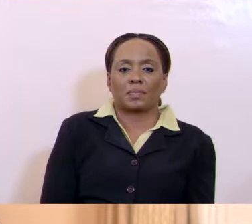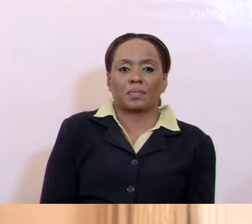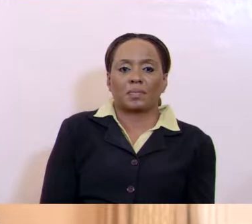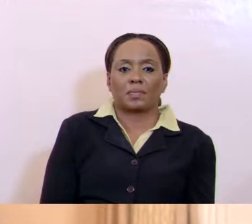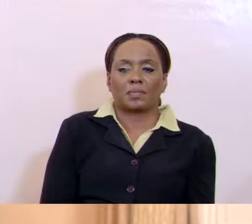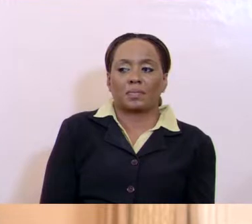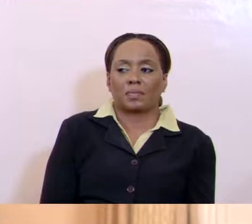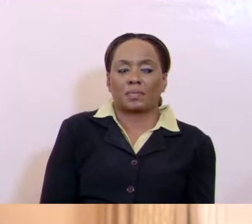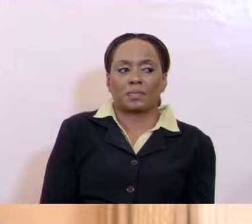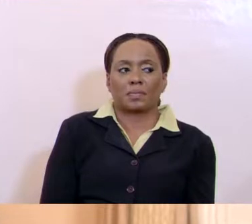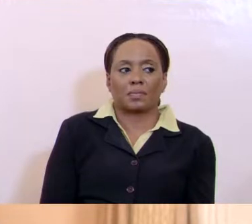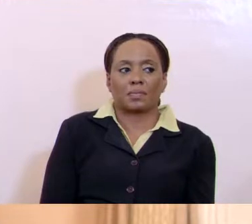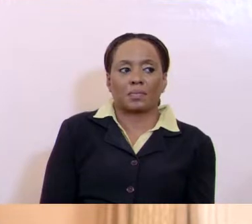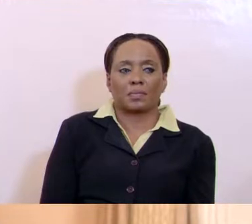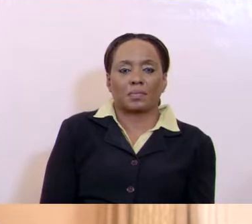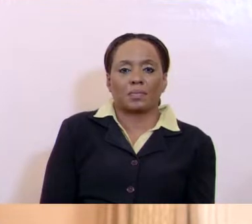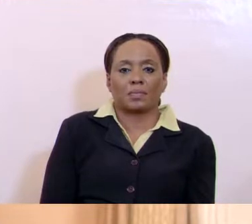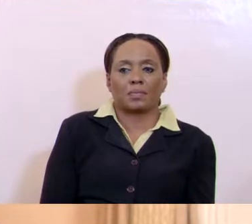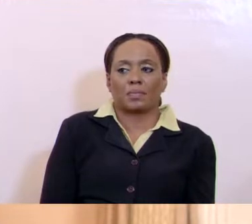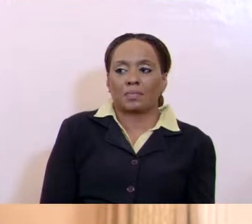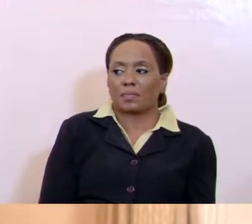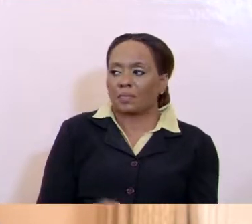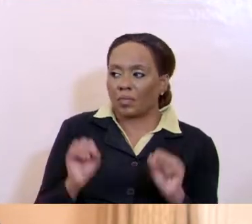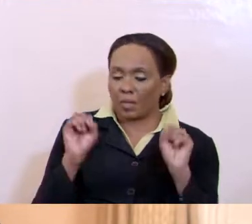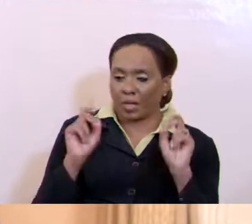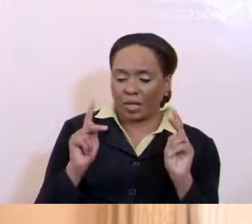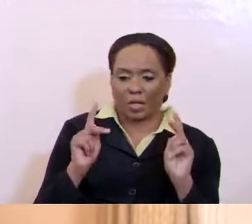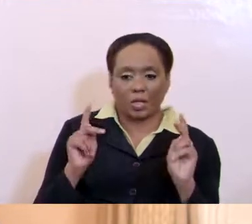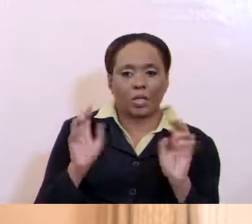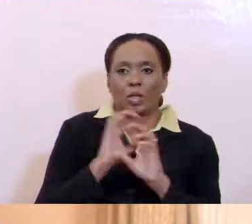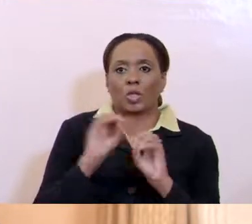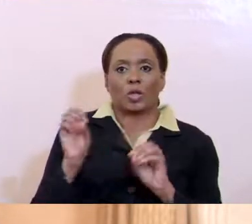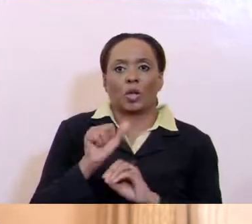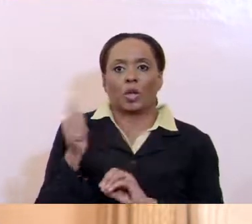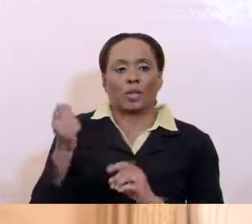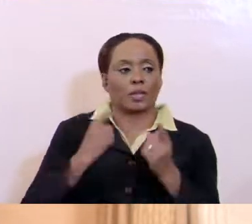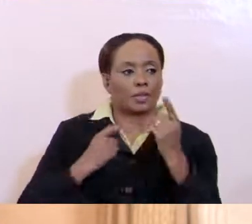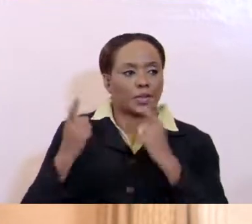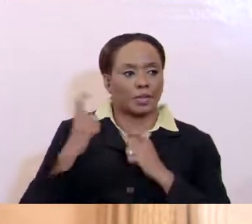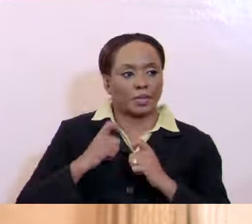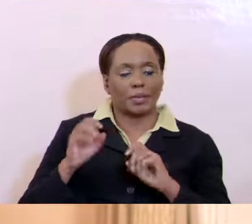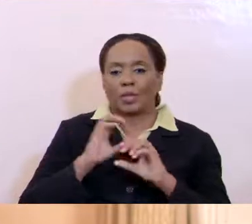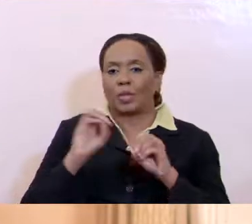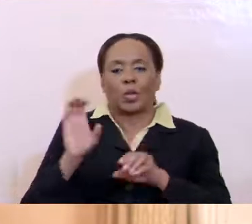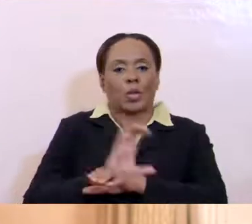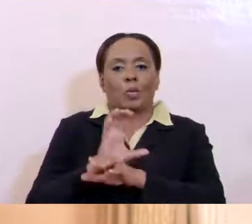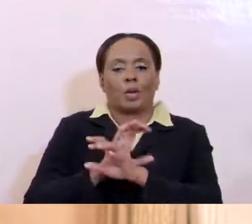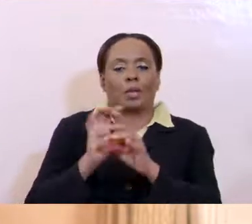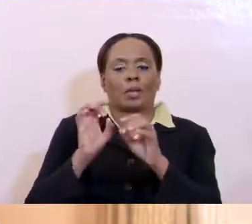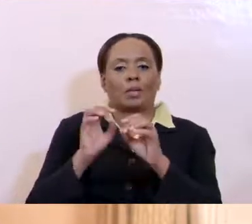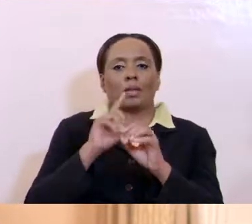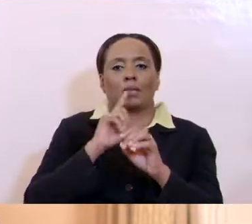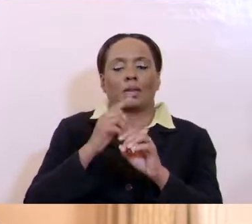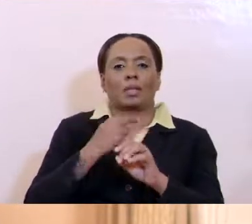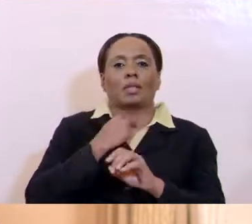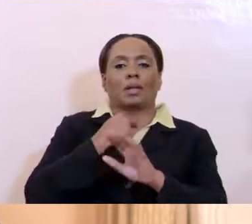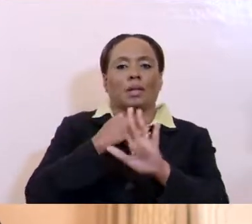I'm just trying to ensure that nobody else's computer has frozen.